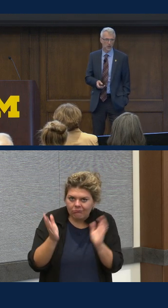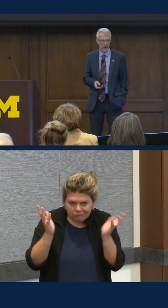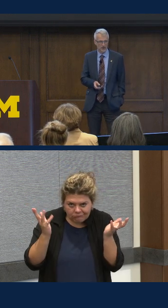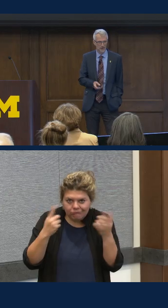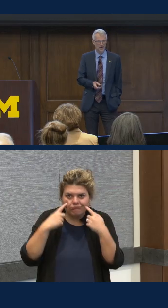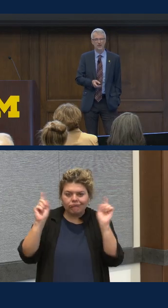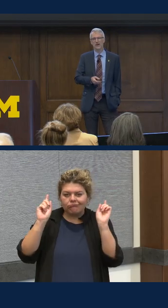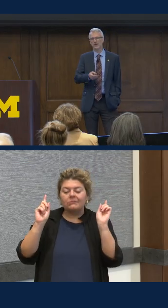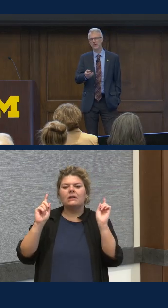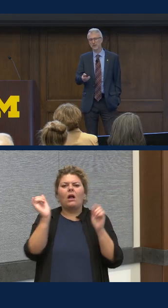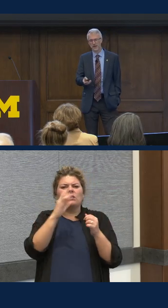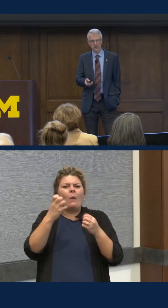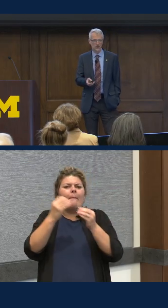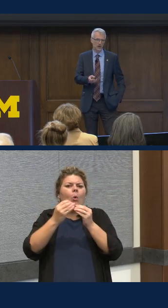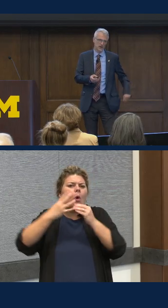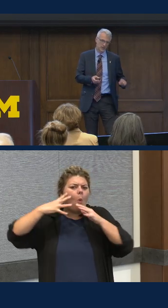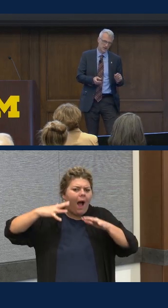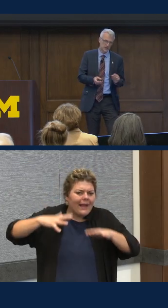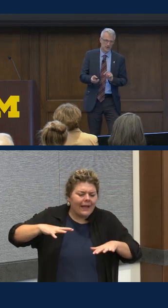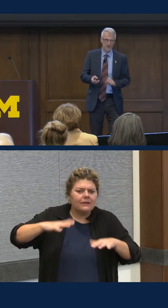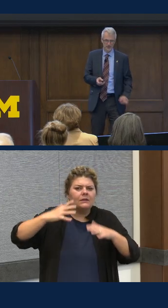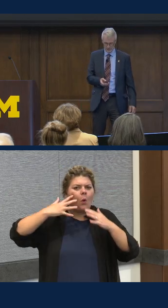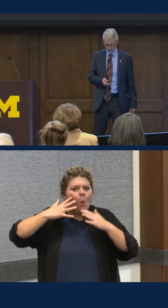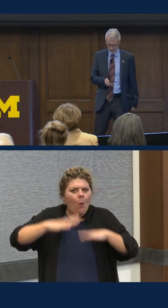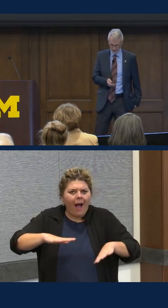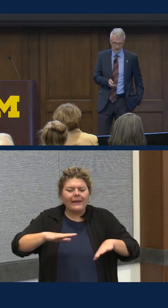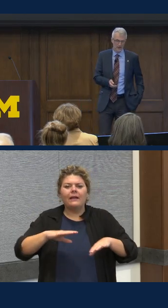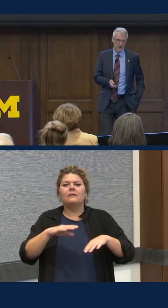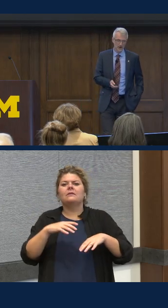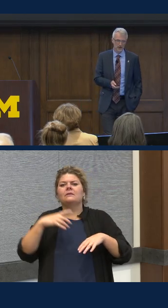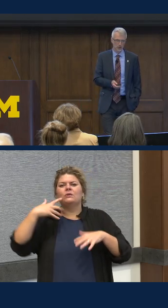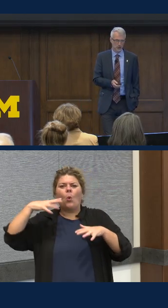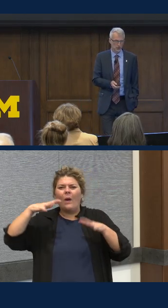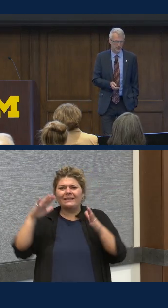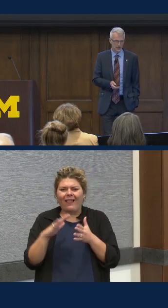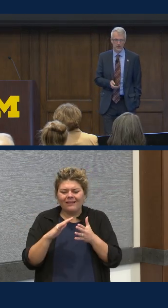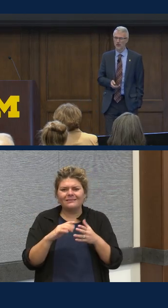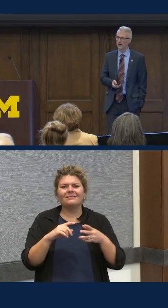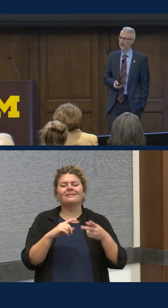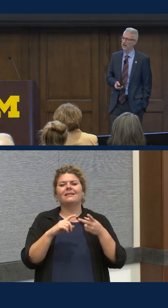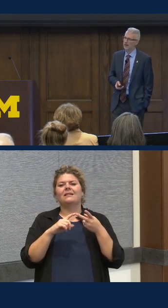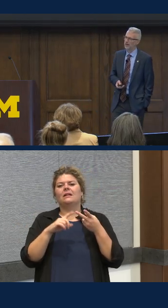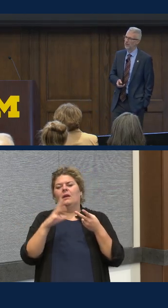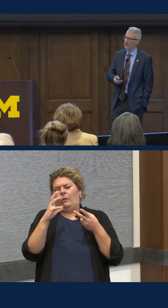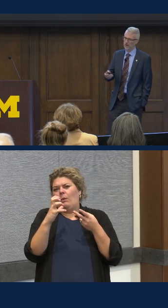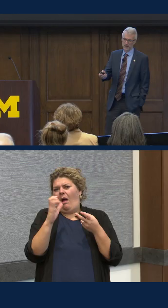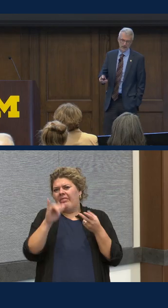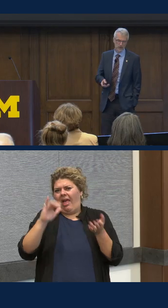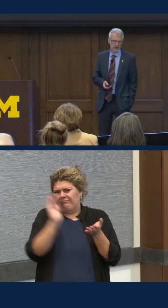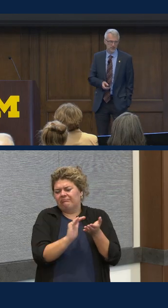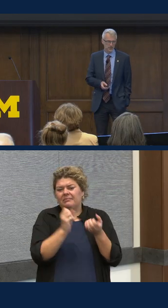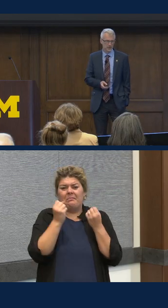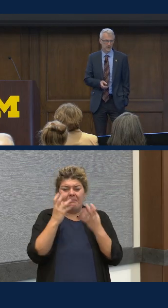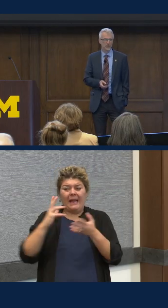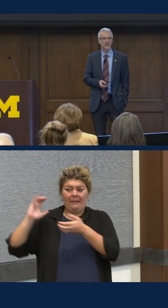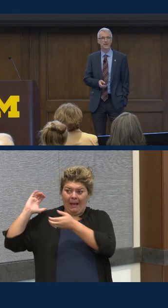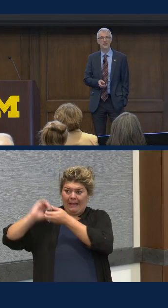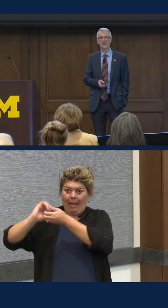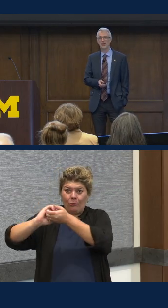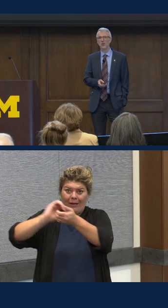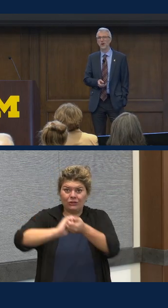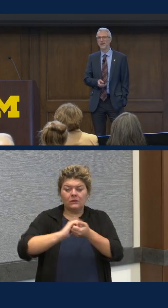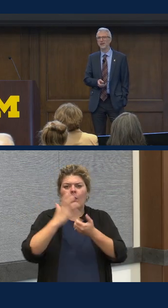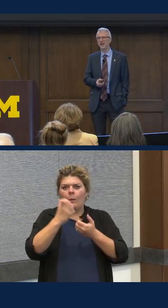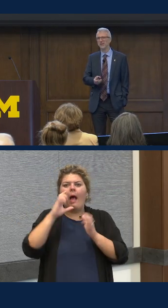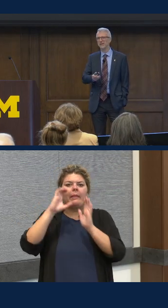them quieter, trying to improve the image quality, better spatial resolution, lower noise, as we call it. In many of my collaborations, we're trying to make the